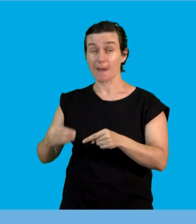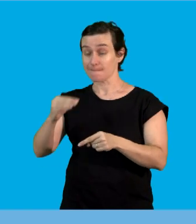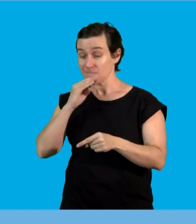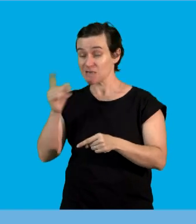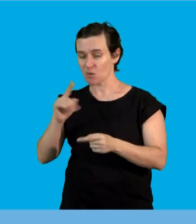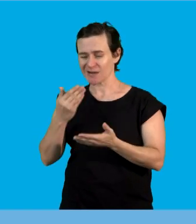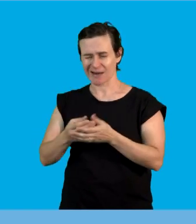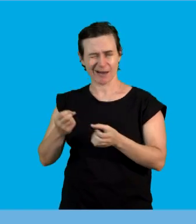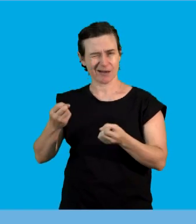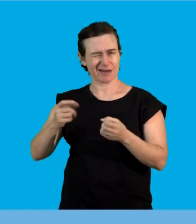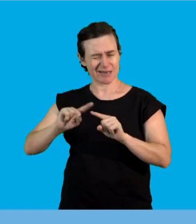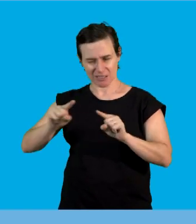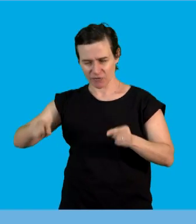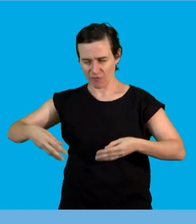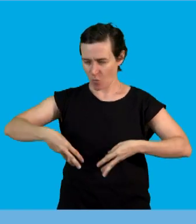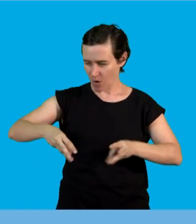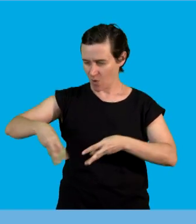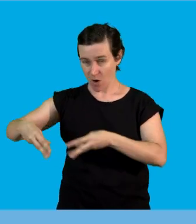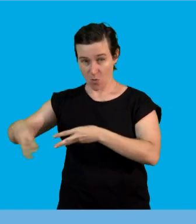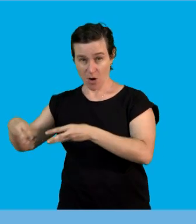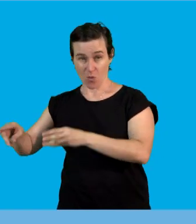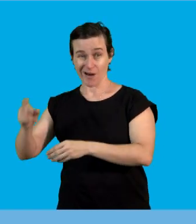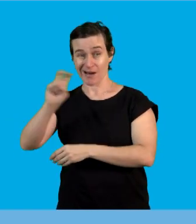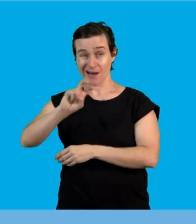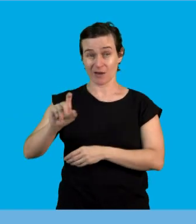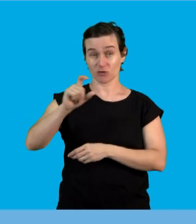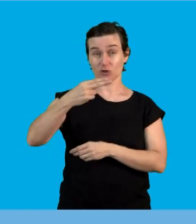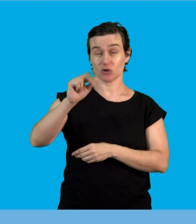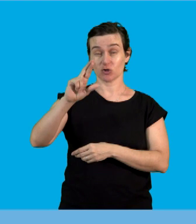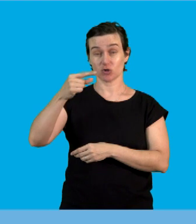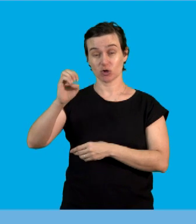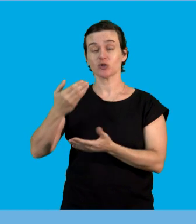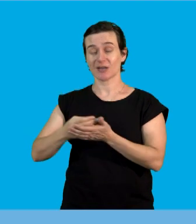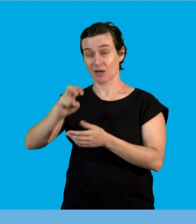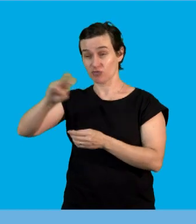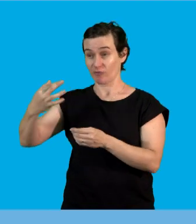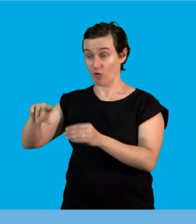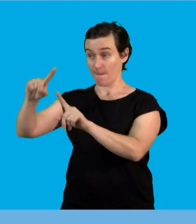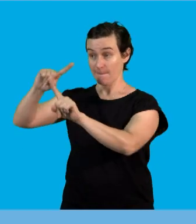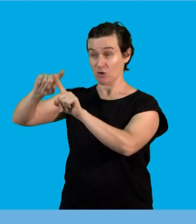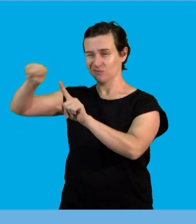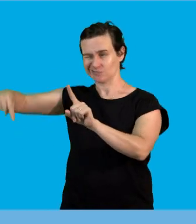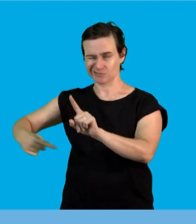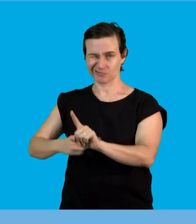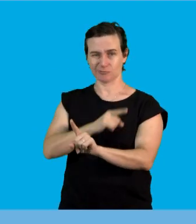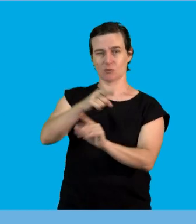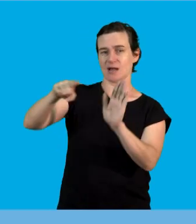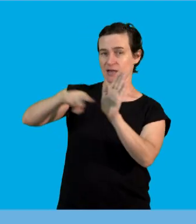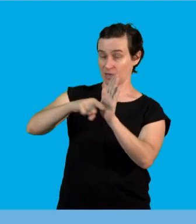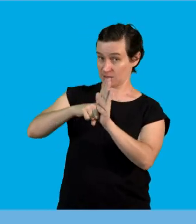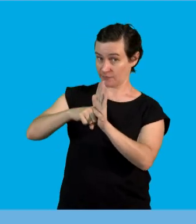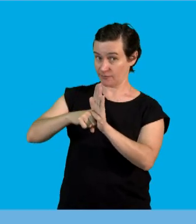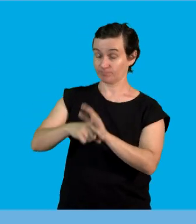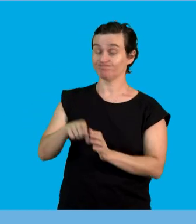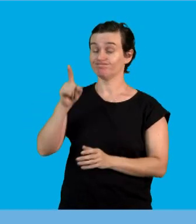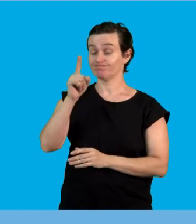multiple pathways by which charge can travel from the positive terminal to the negative terminal. Now remember,